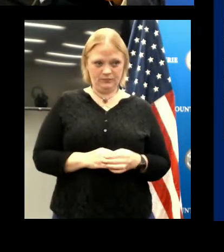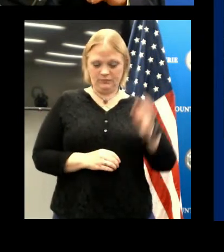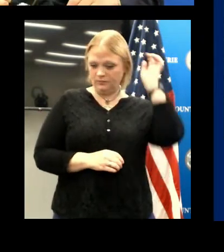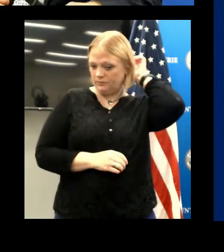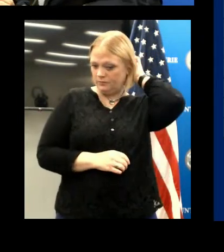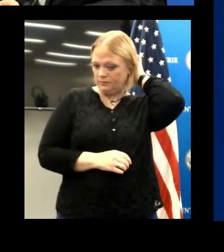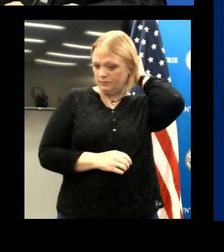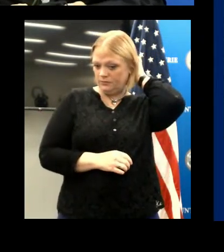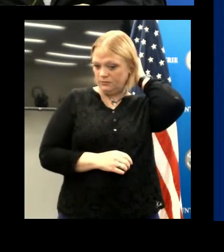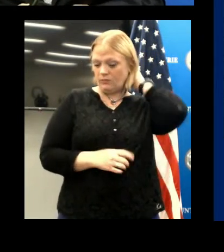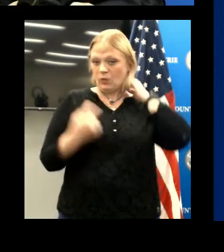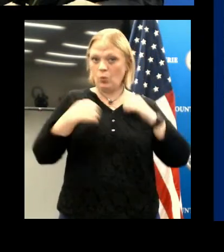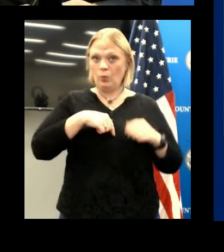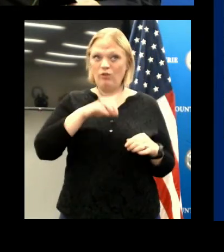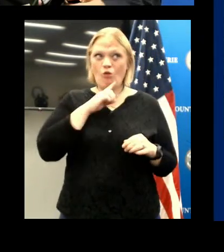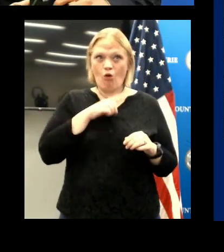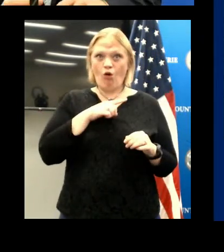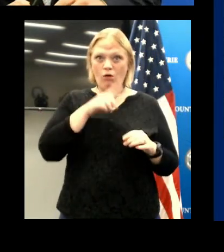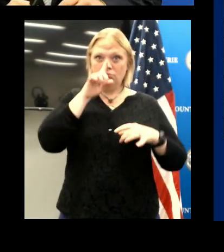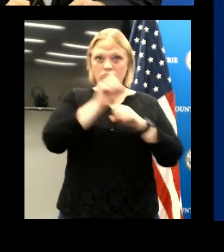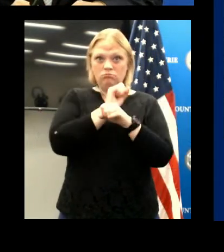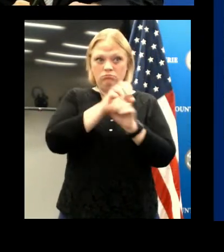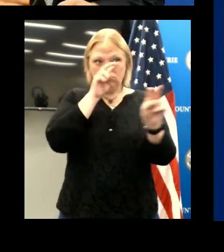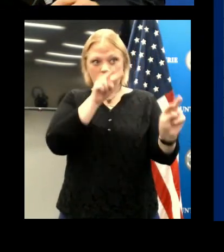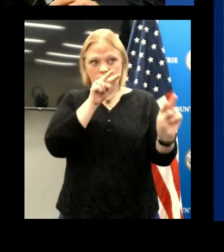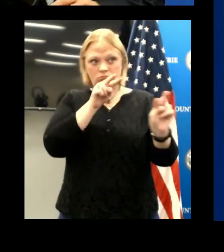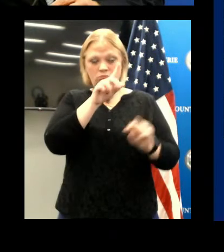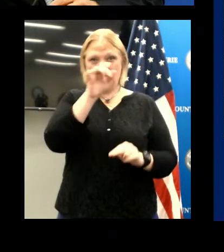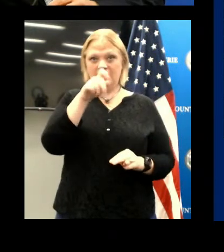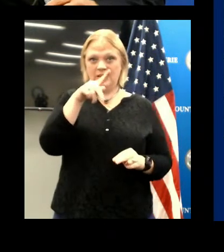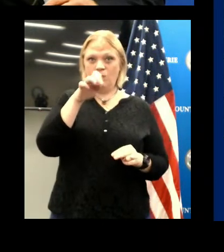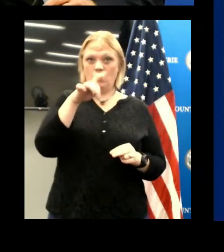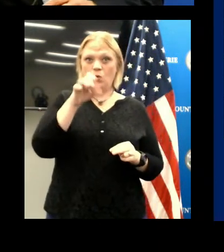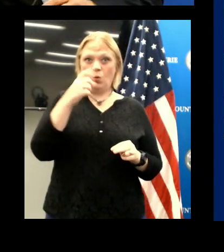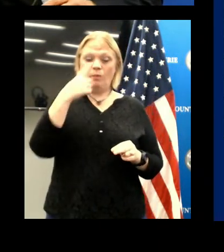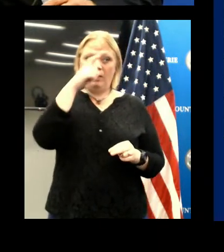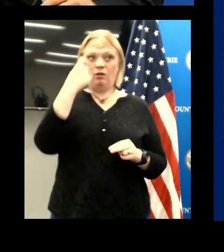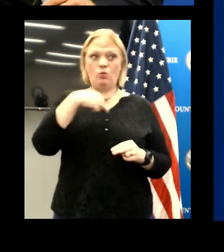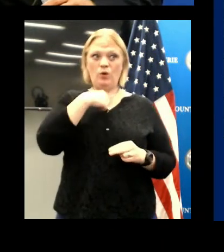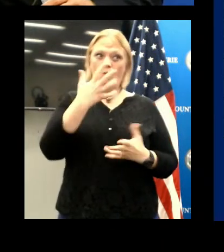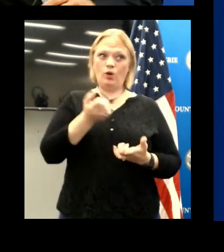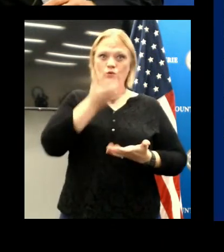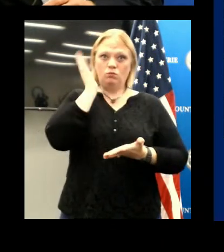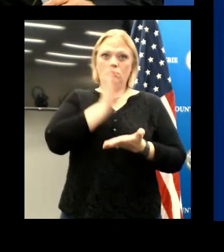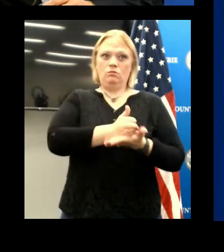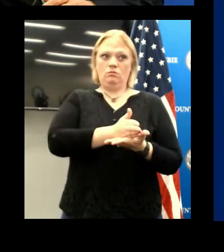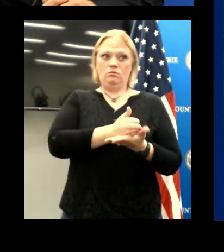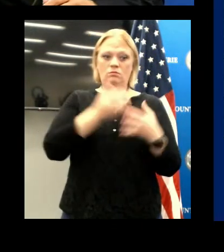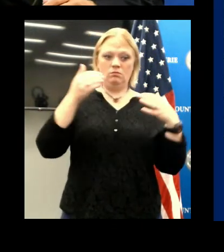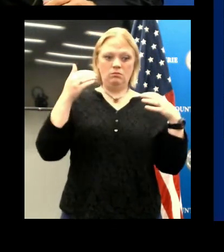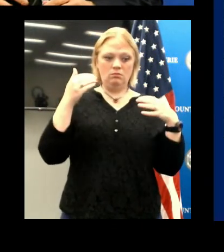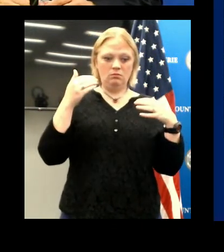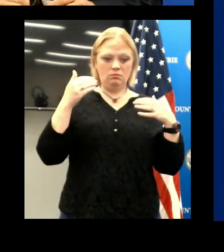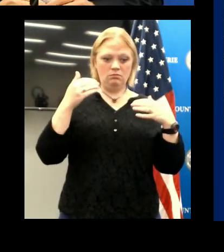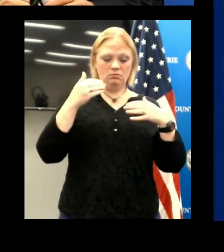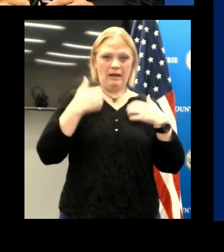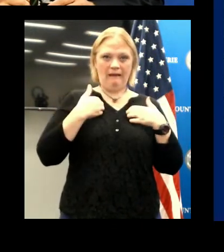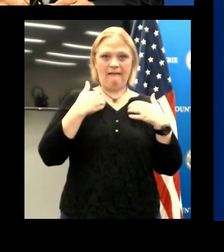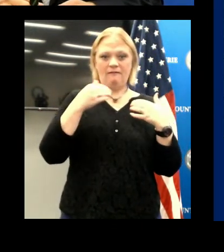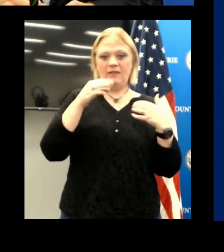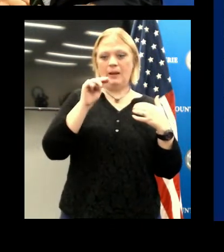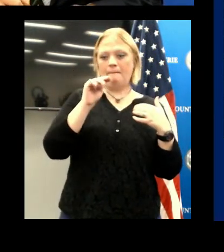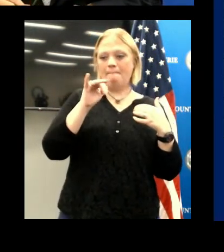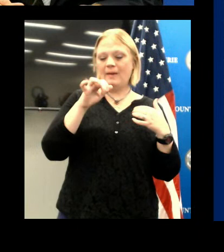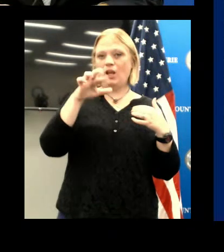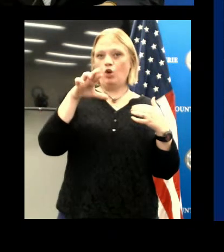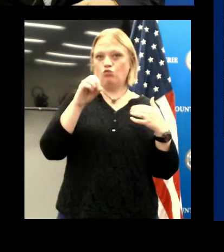are monitoring zip codes because we want to stem the tide of having a microcluster being identified in Erie County, which